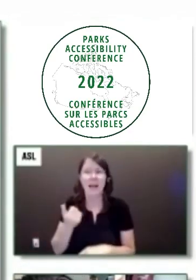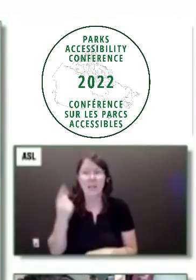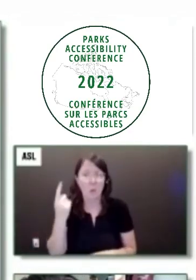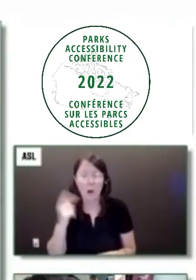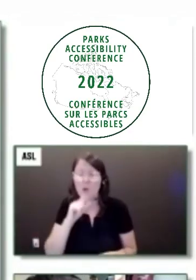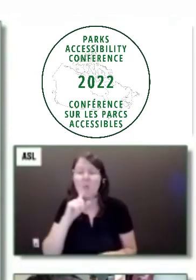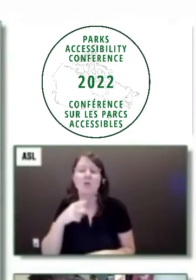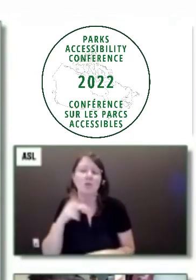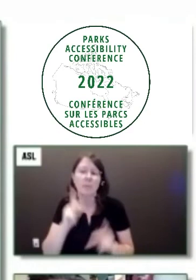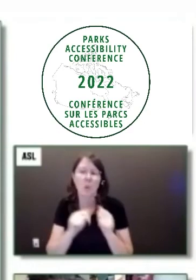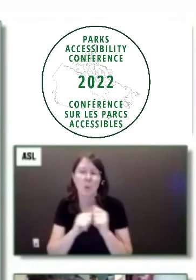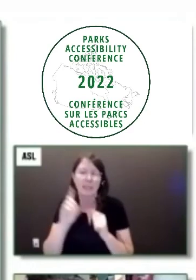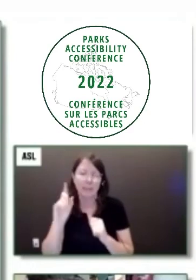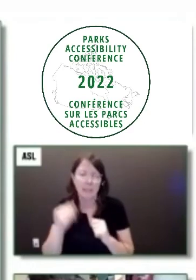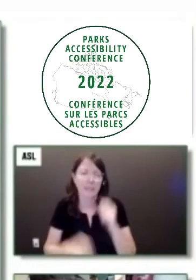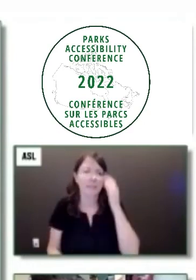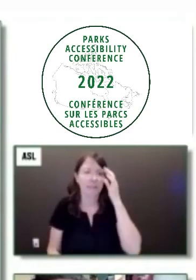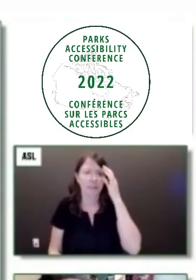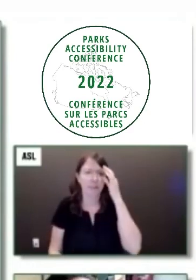slide.